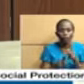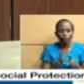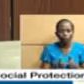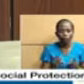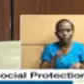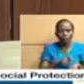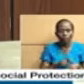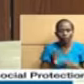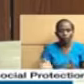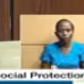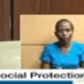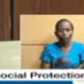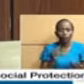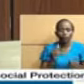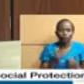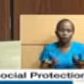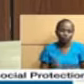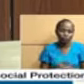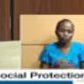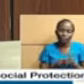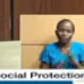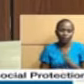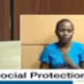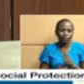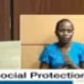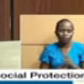it is a whole broken thing. Therefore, we need to